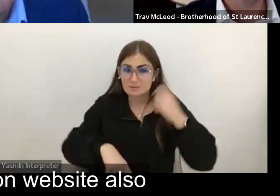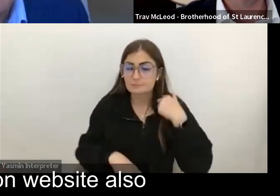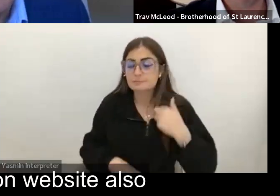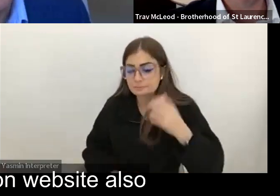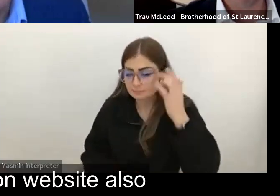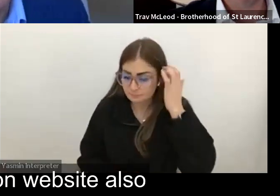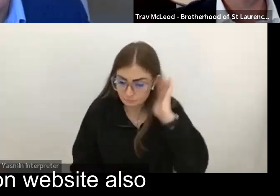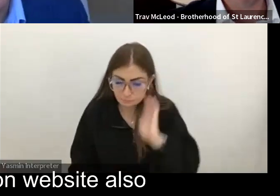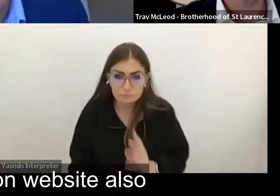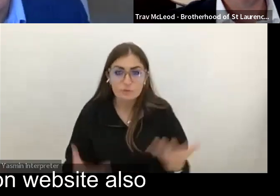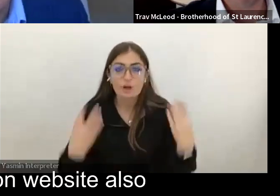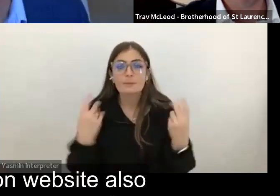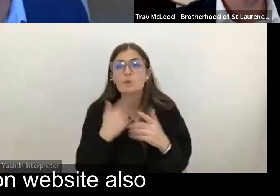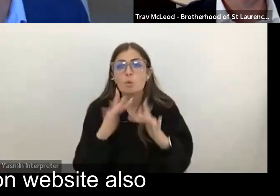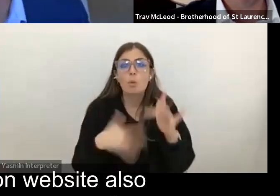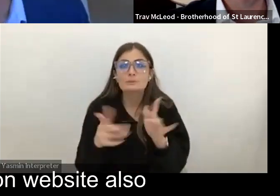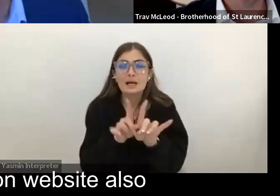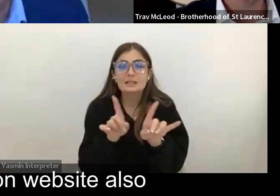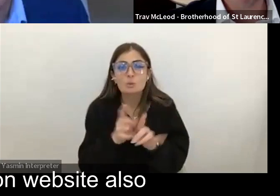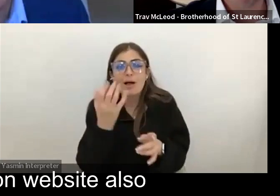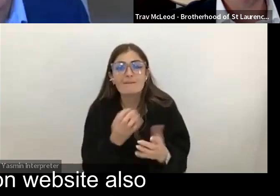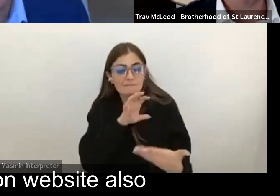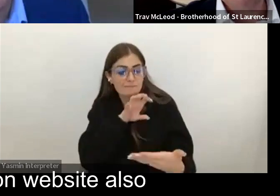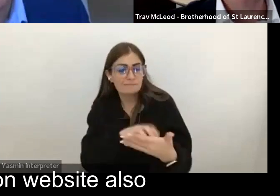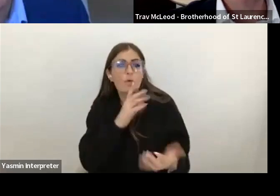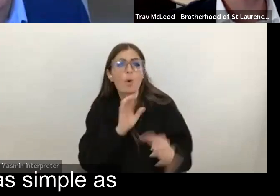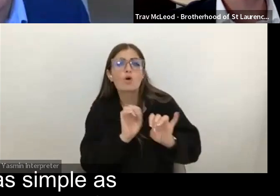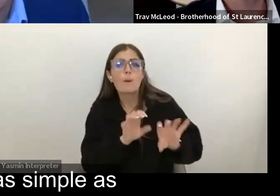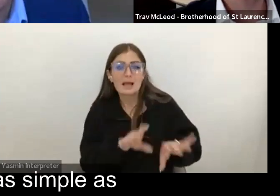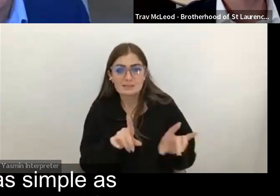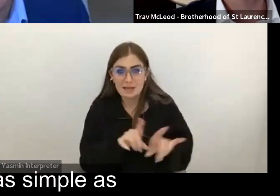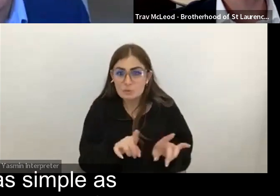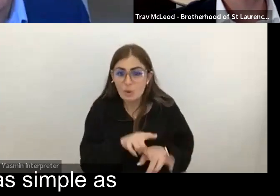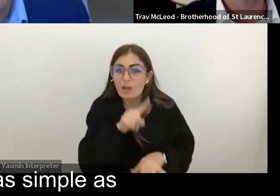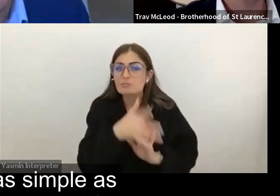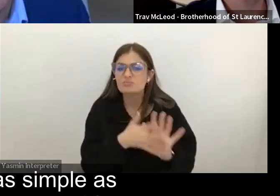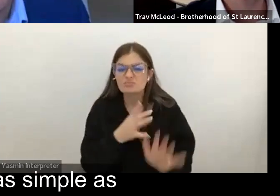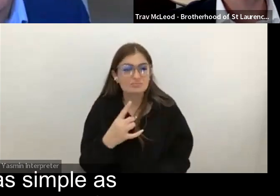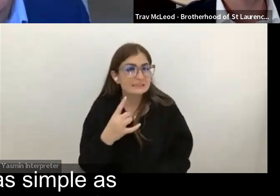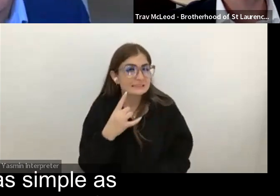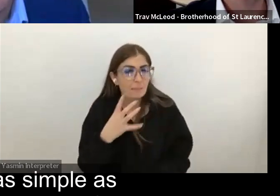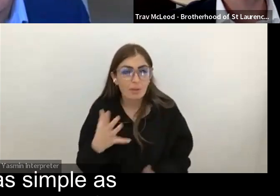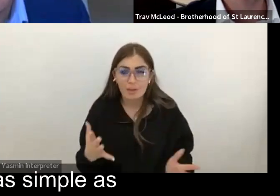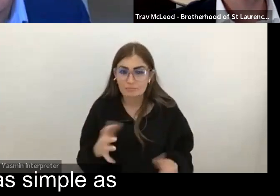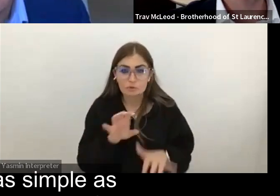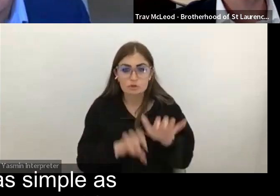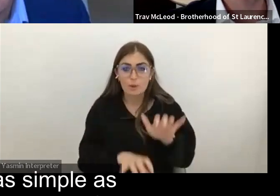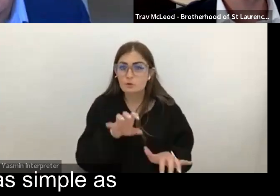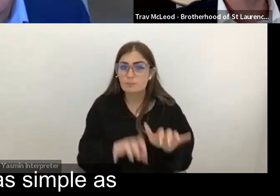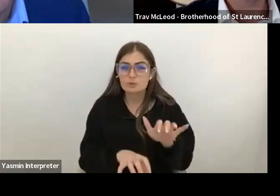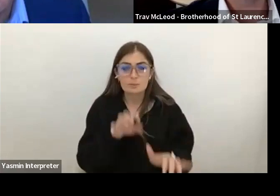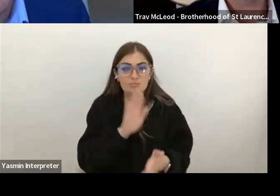The Commission website also has a space for comments, and that is as simple as typing your